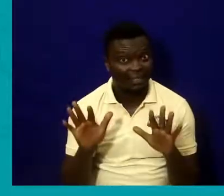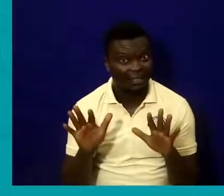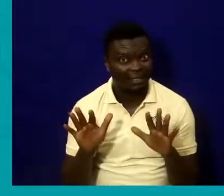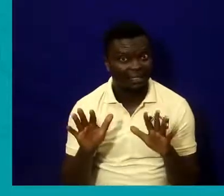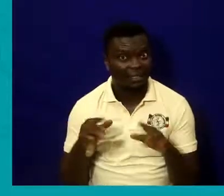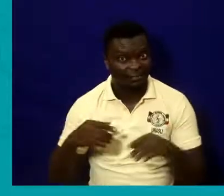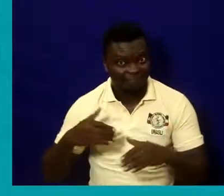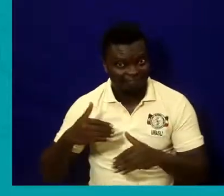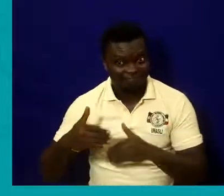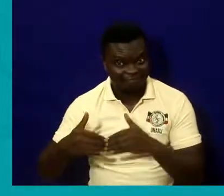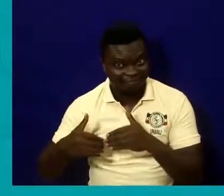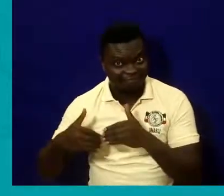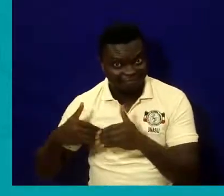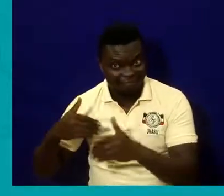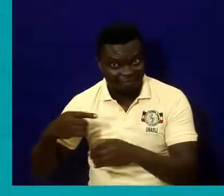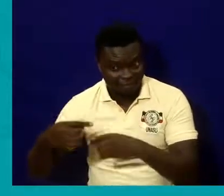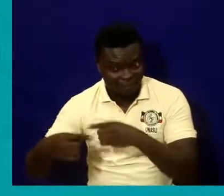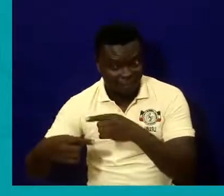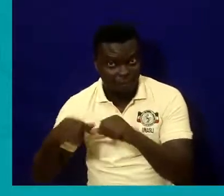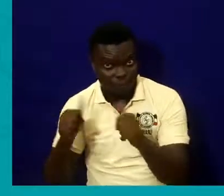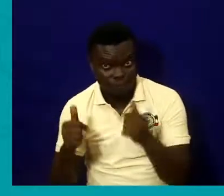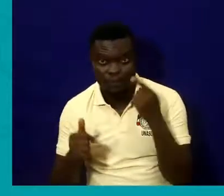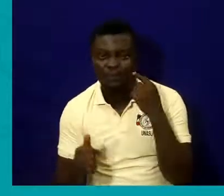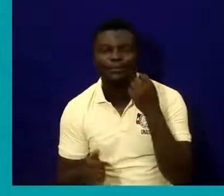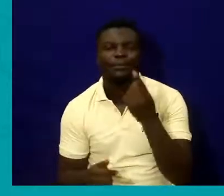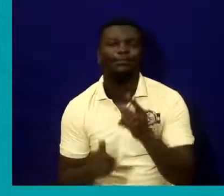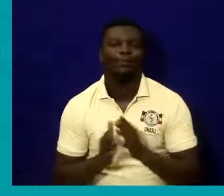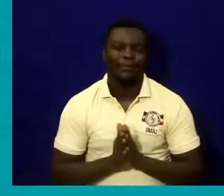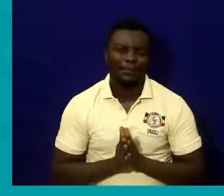2:8:1. I hope we are moving on well.